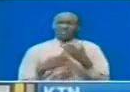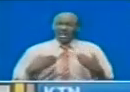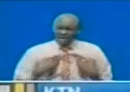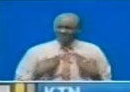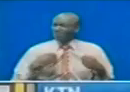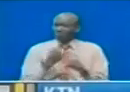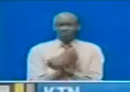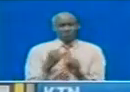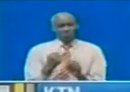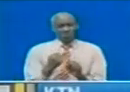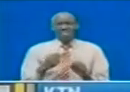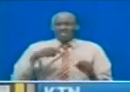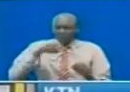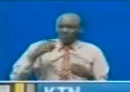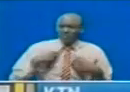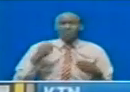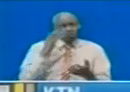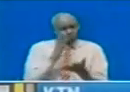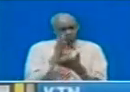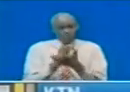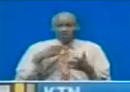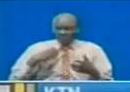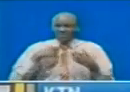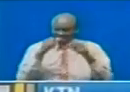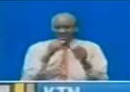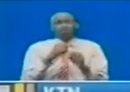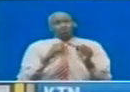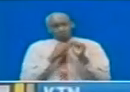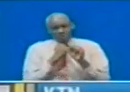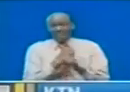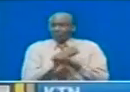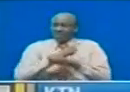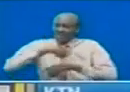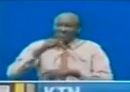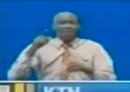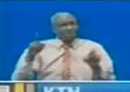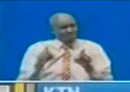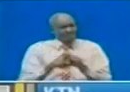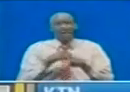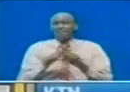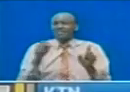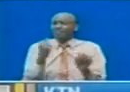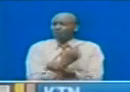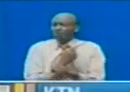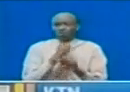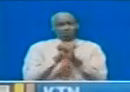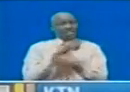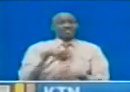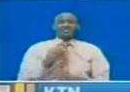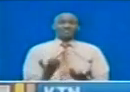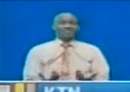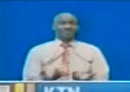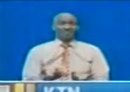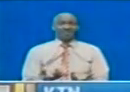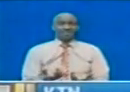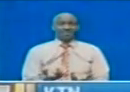force, also, despite the fact that we're being trying to arm ourselves, but you cannot match with the kind of arms these people do carry. As if